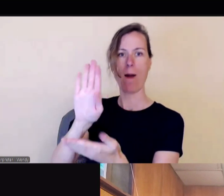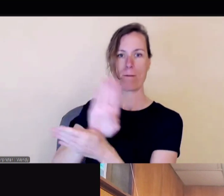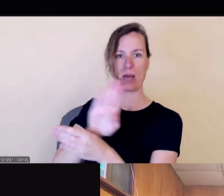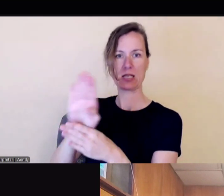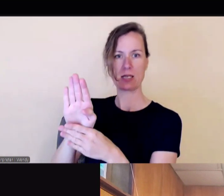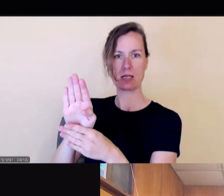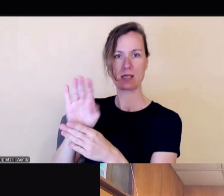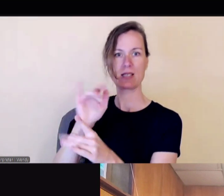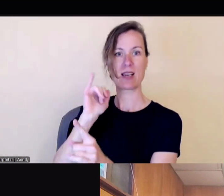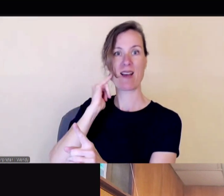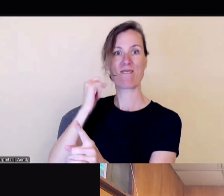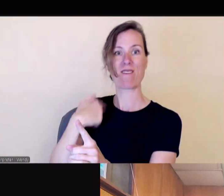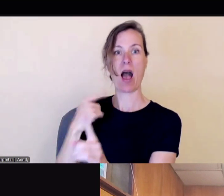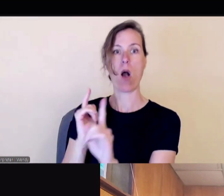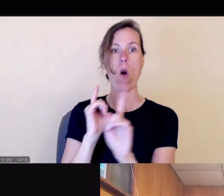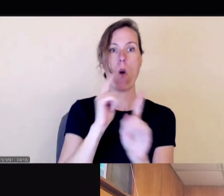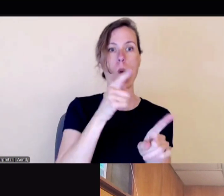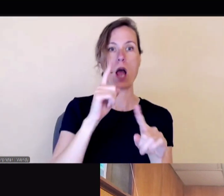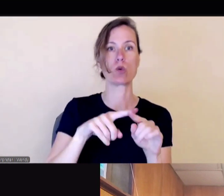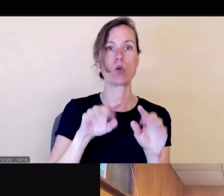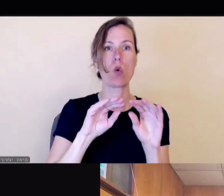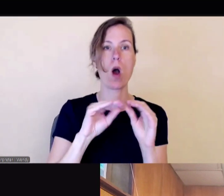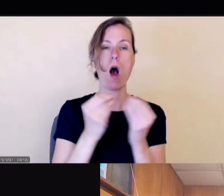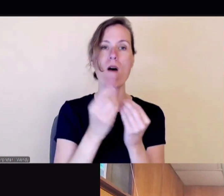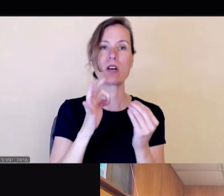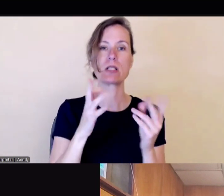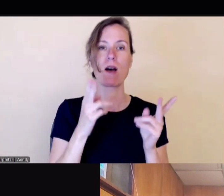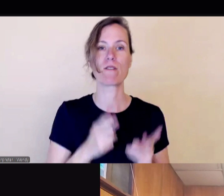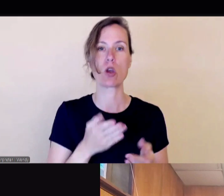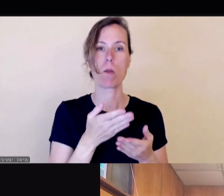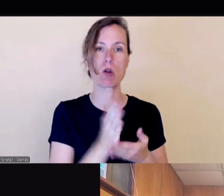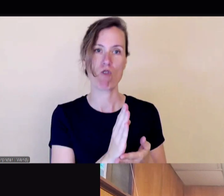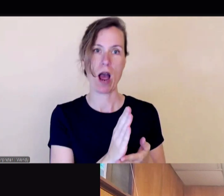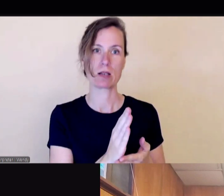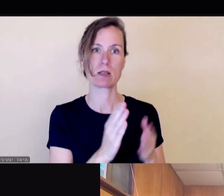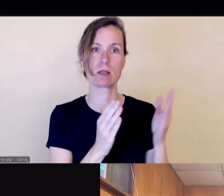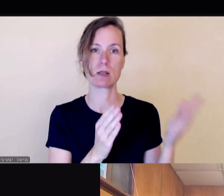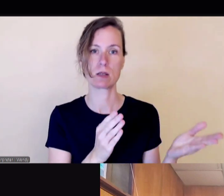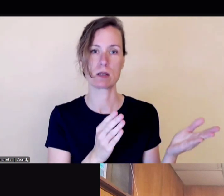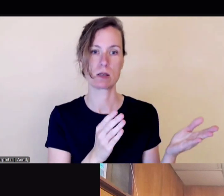went to the Office of Human Rights, nobody who worked there could say that I had made the